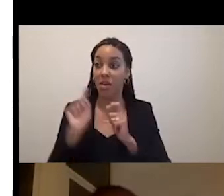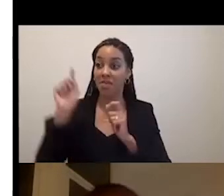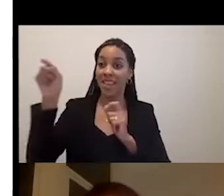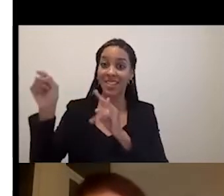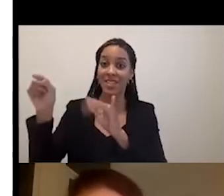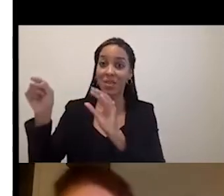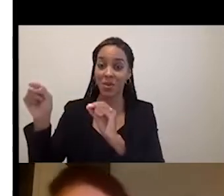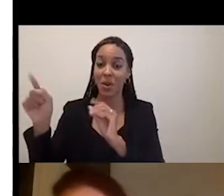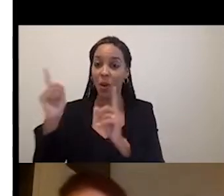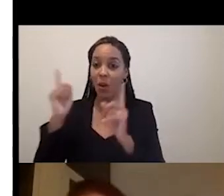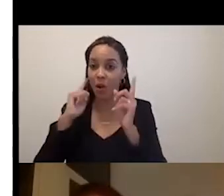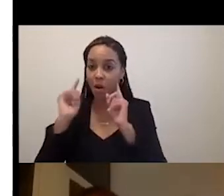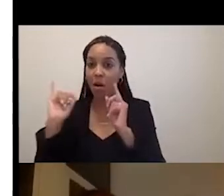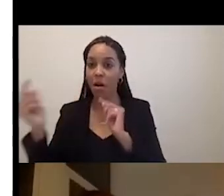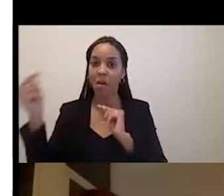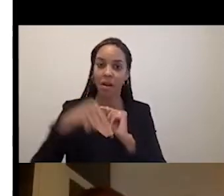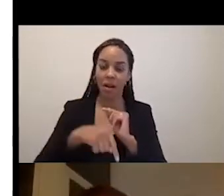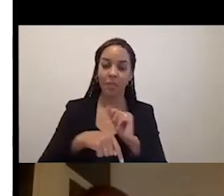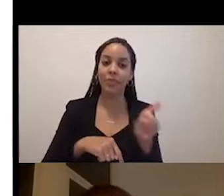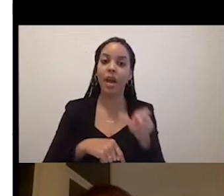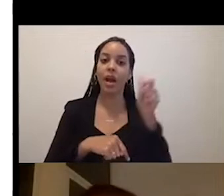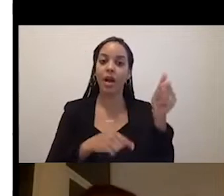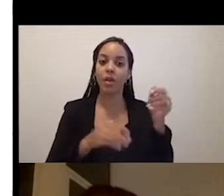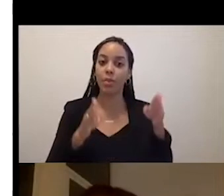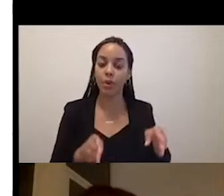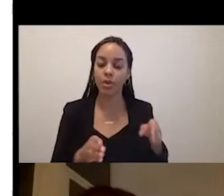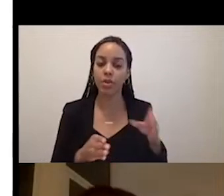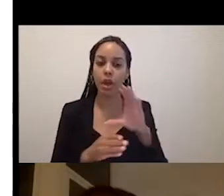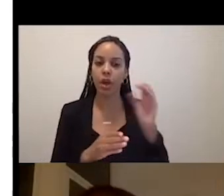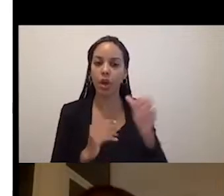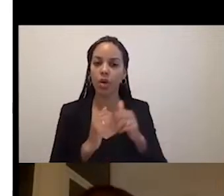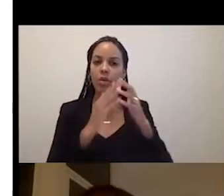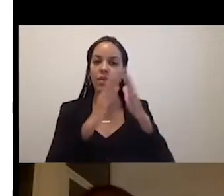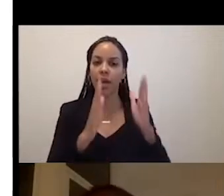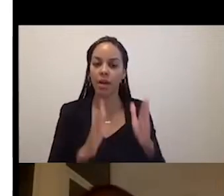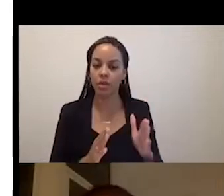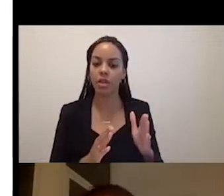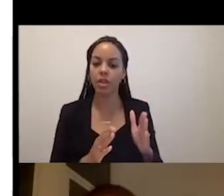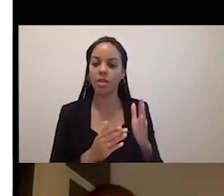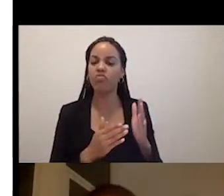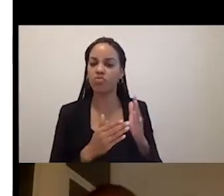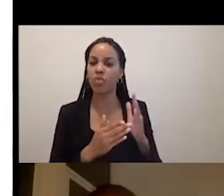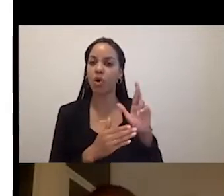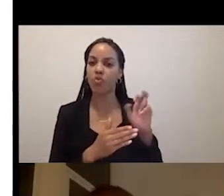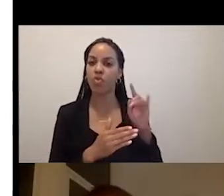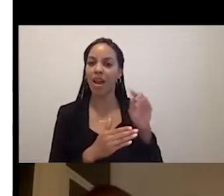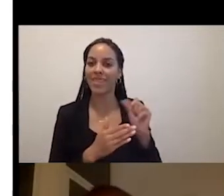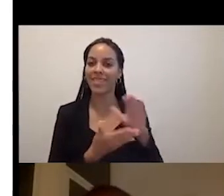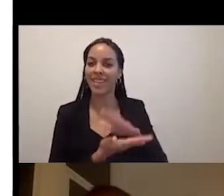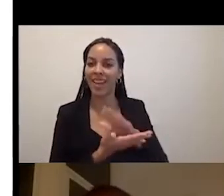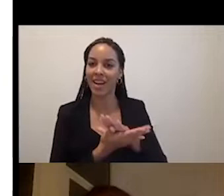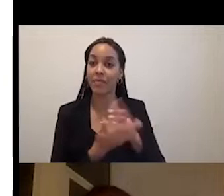Ruang Grupa was co-founded by Ade Damoan, a Rijksacademy alumnus, who went back and set